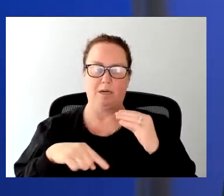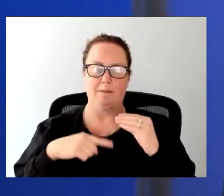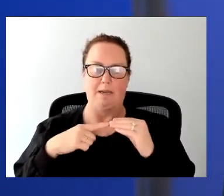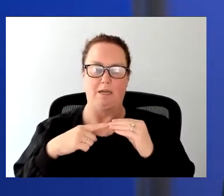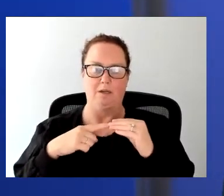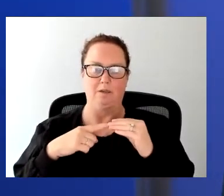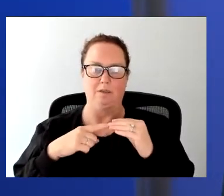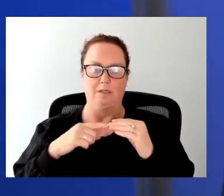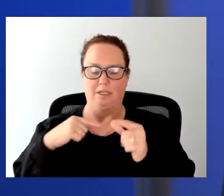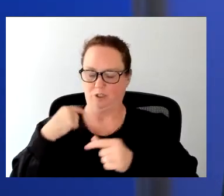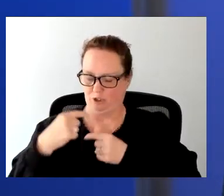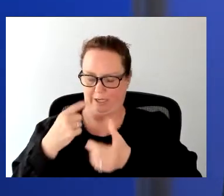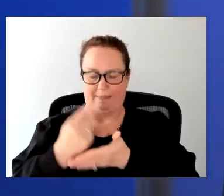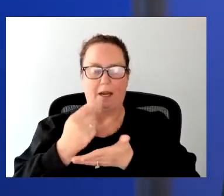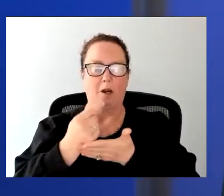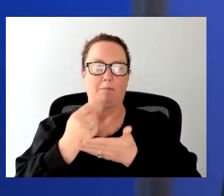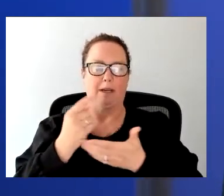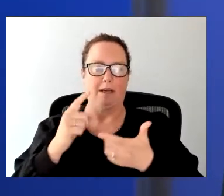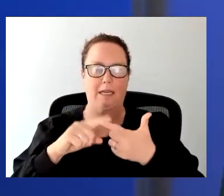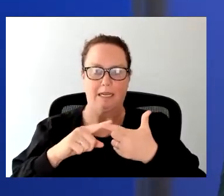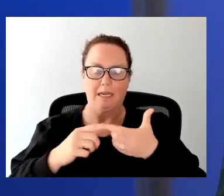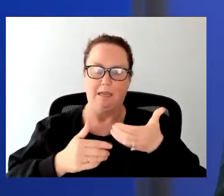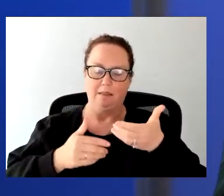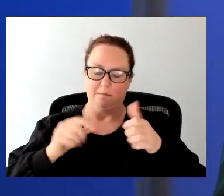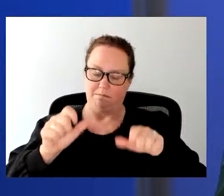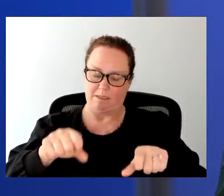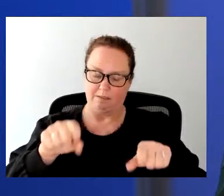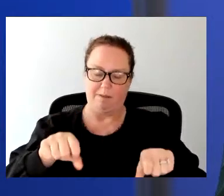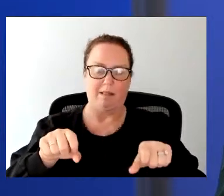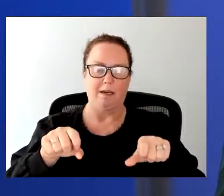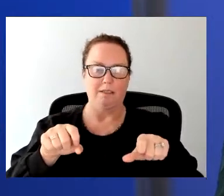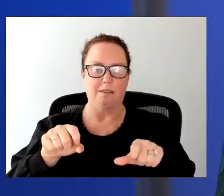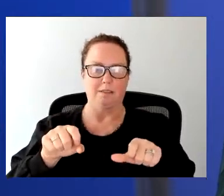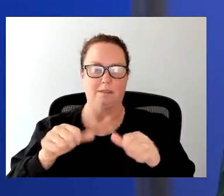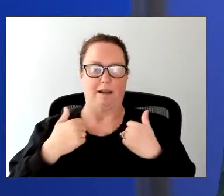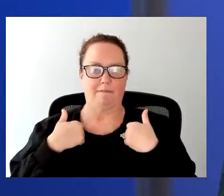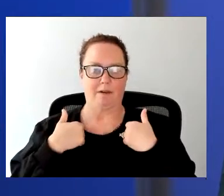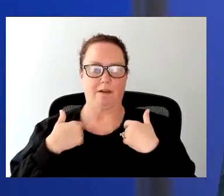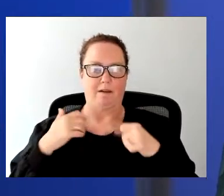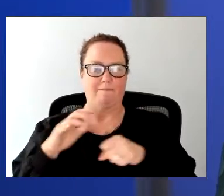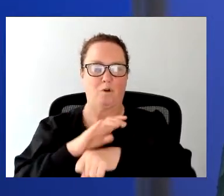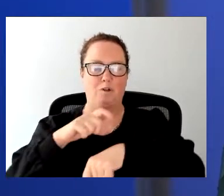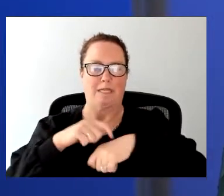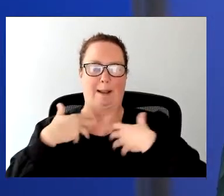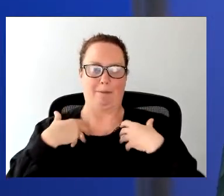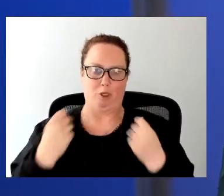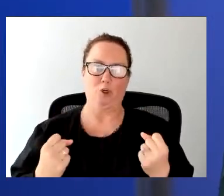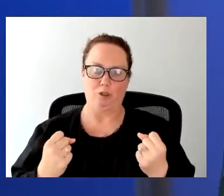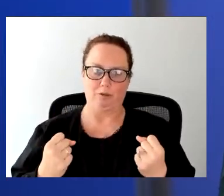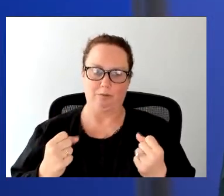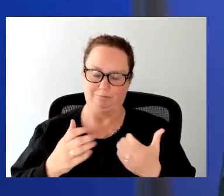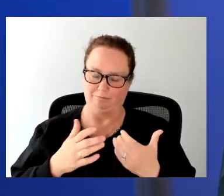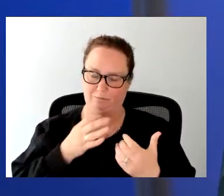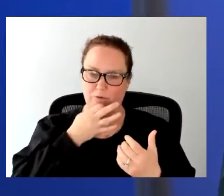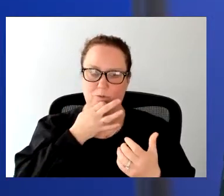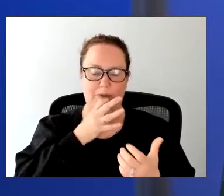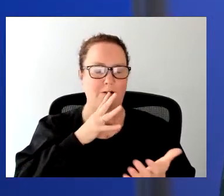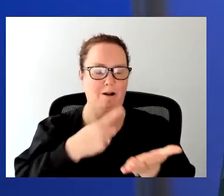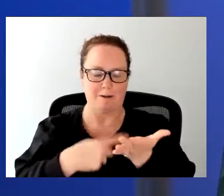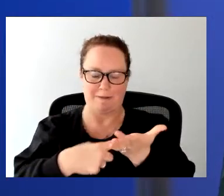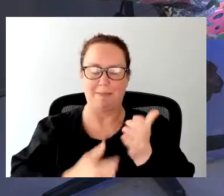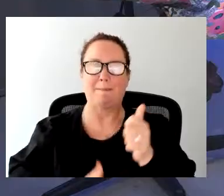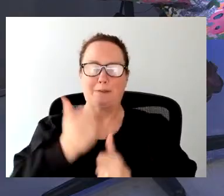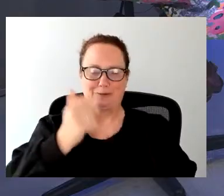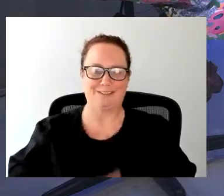gene therapy and the prospects of having a full-time cure down the road. That's what we talk about the most now. I'll